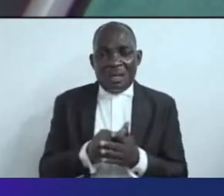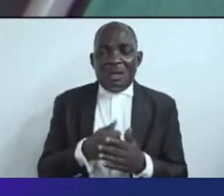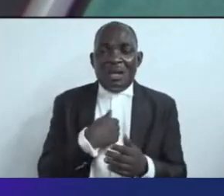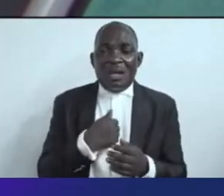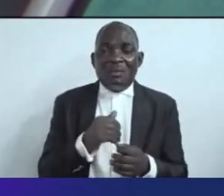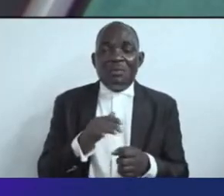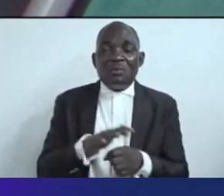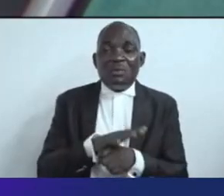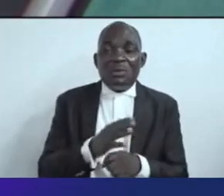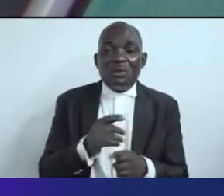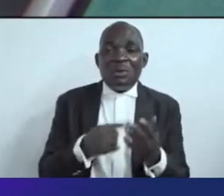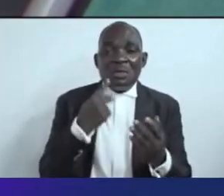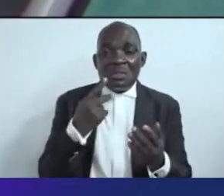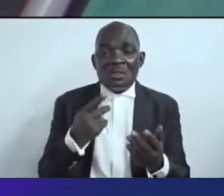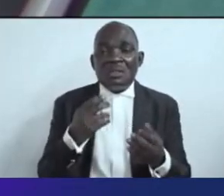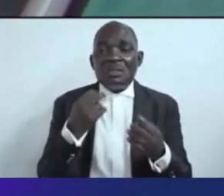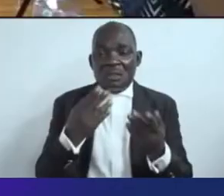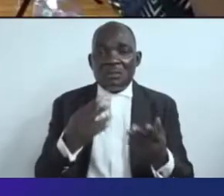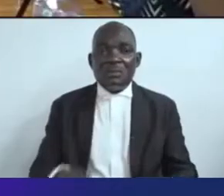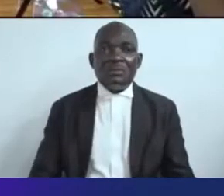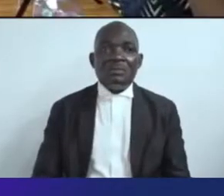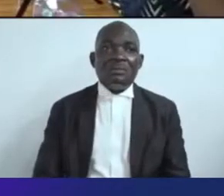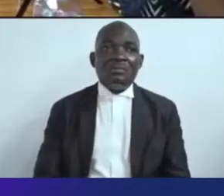that, what do you see? Thank you.